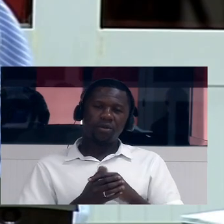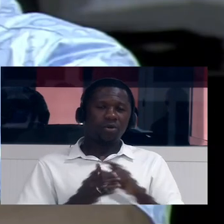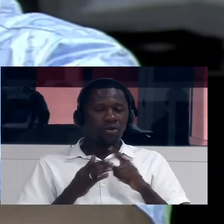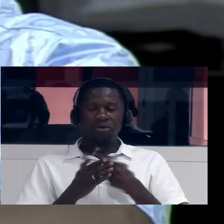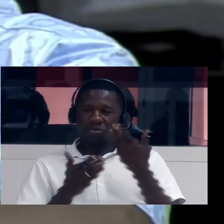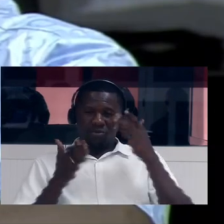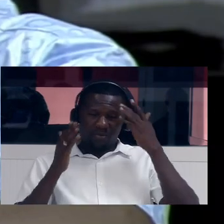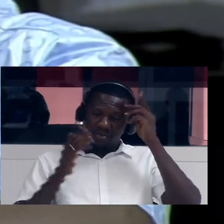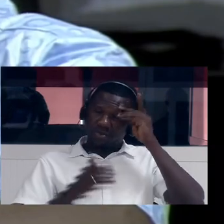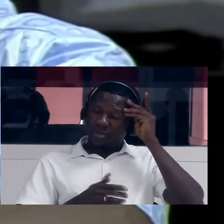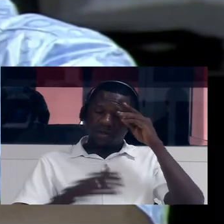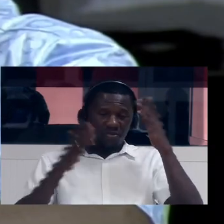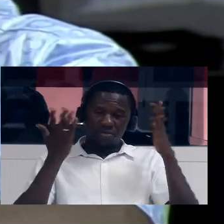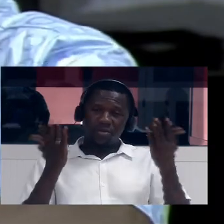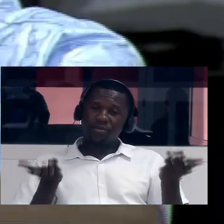political problems?